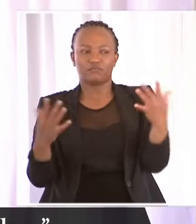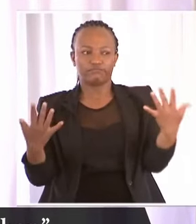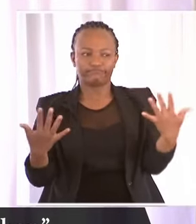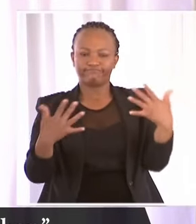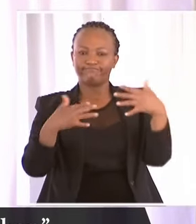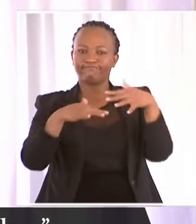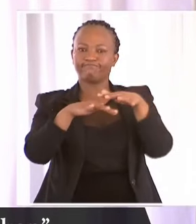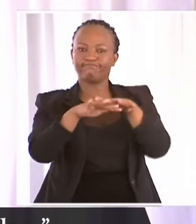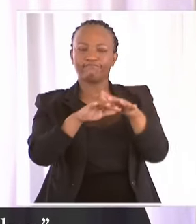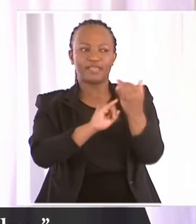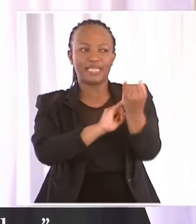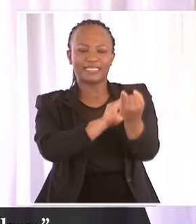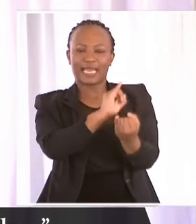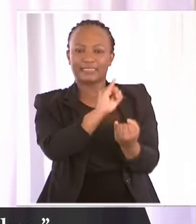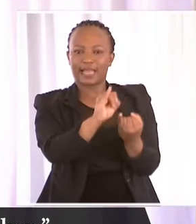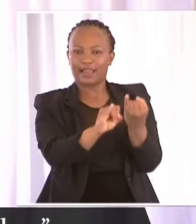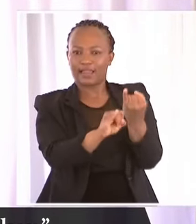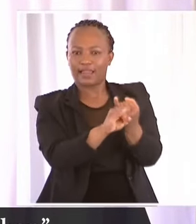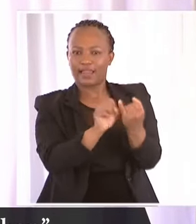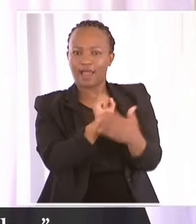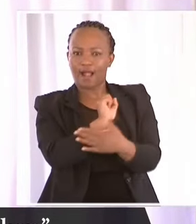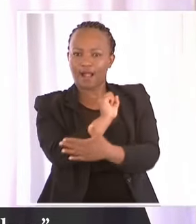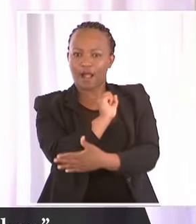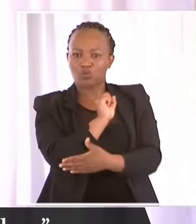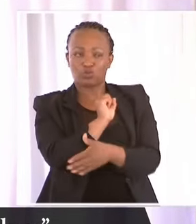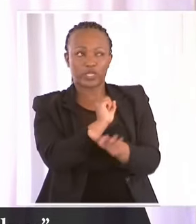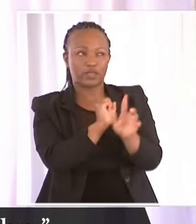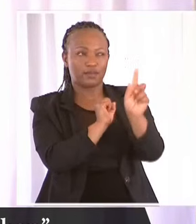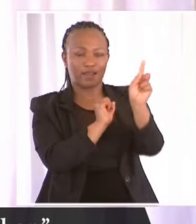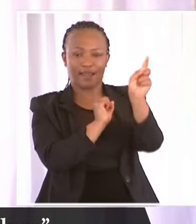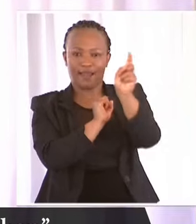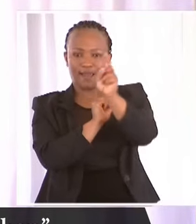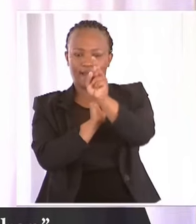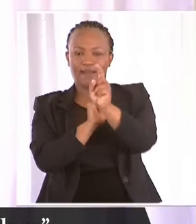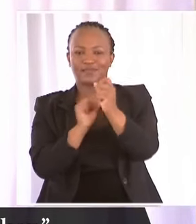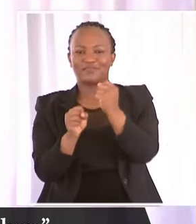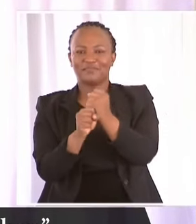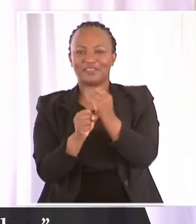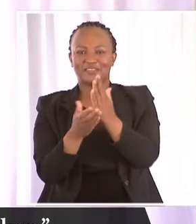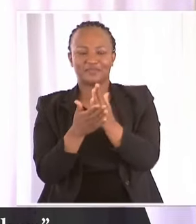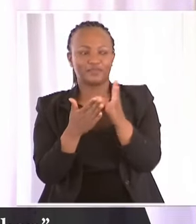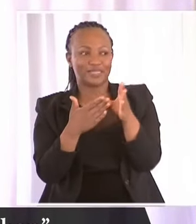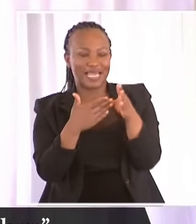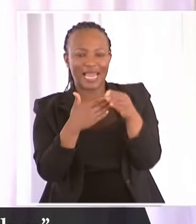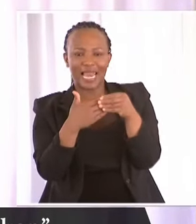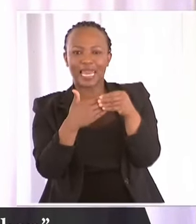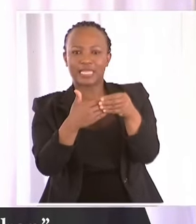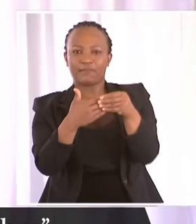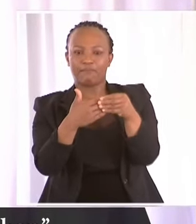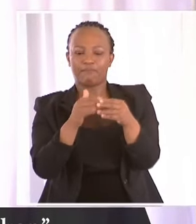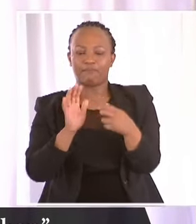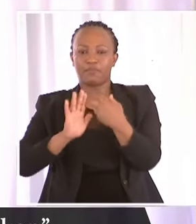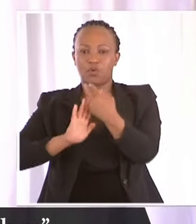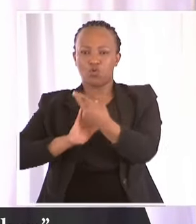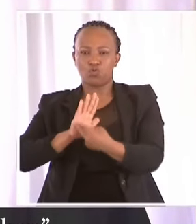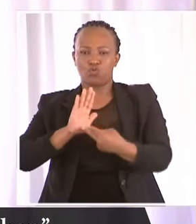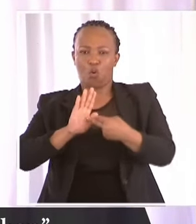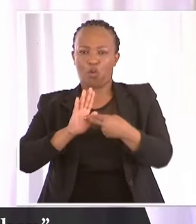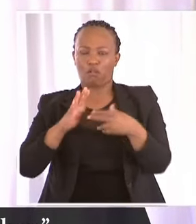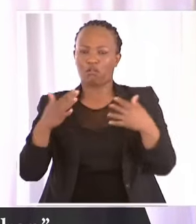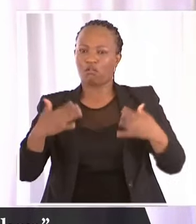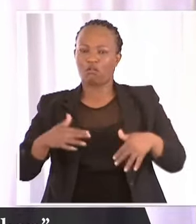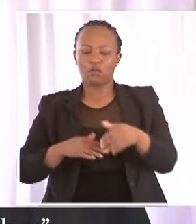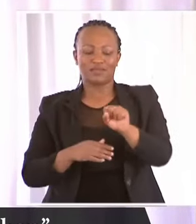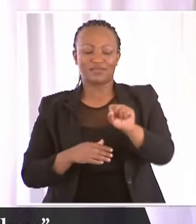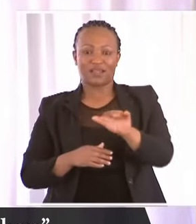international community, would be based on strong leadership, on a strong leadership role of South